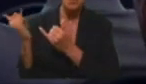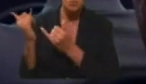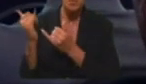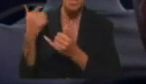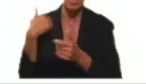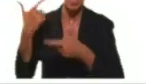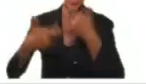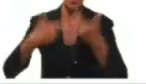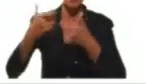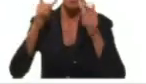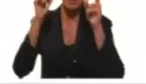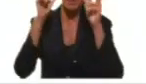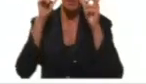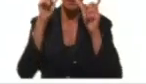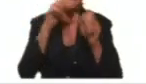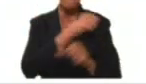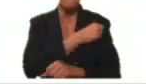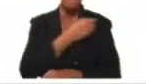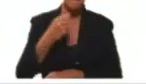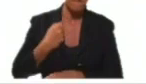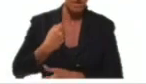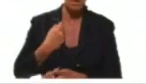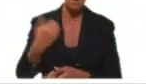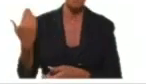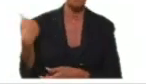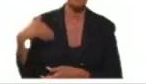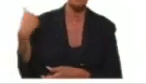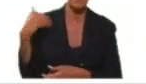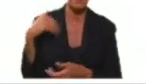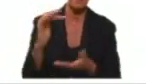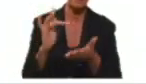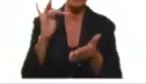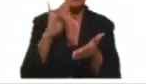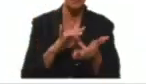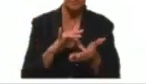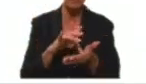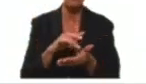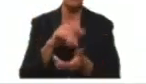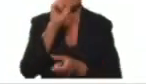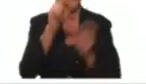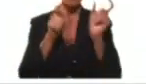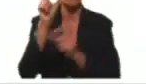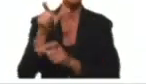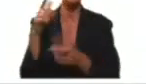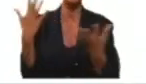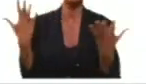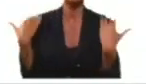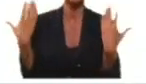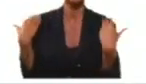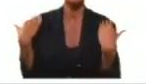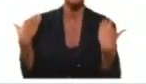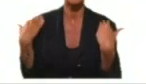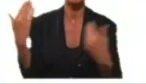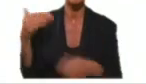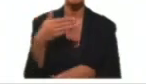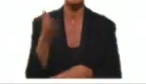Woods in Warsaw, so on the periphery. These individuals here were walking to the tram stop after a Nordic walking event for